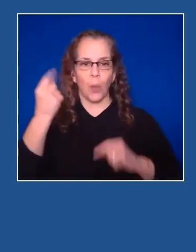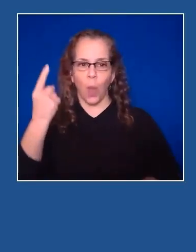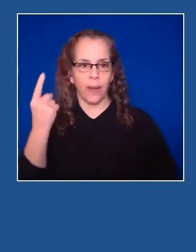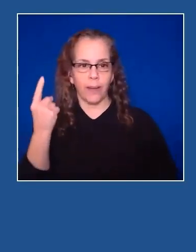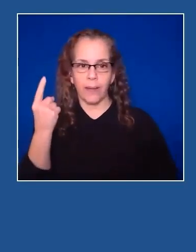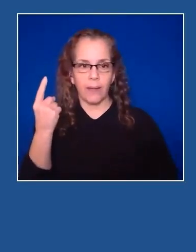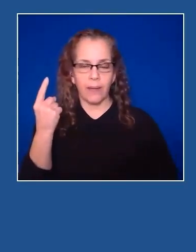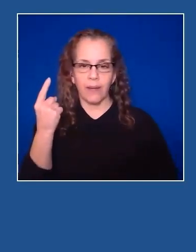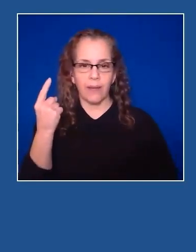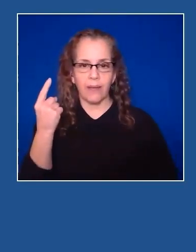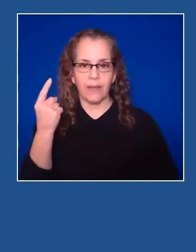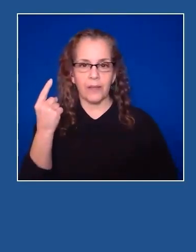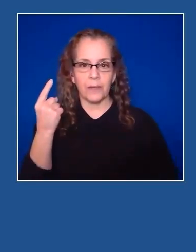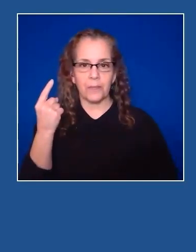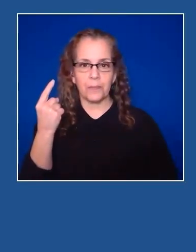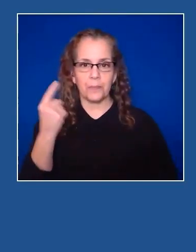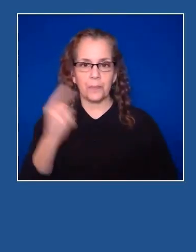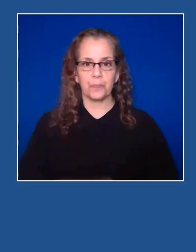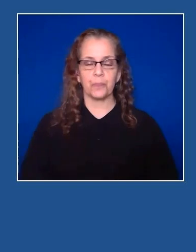Okay.